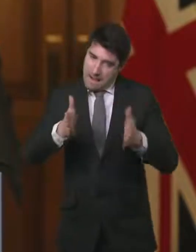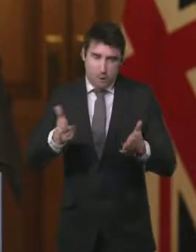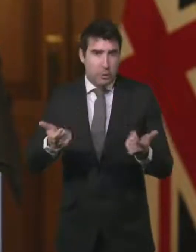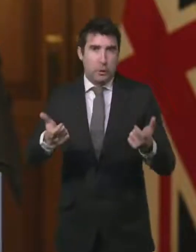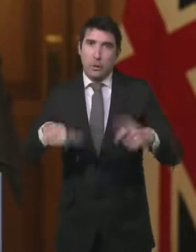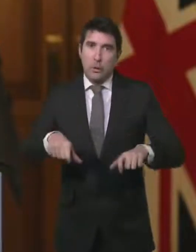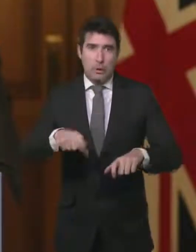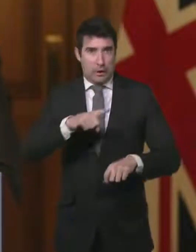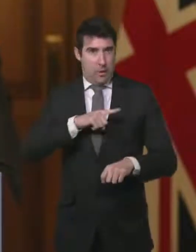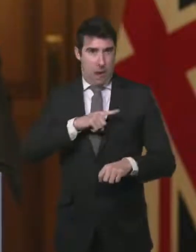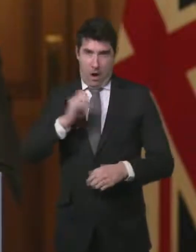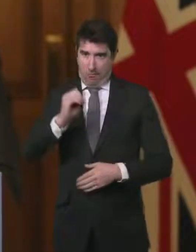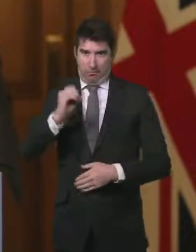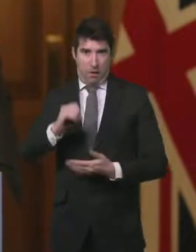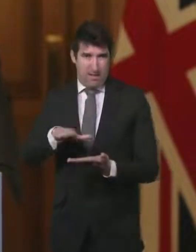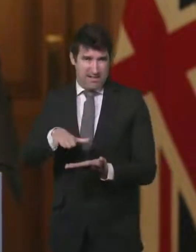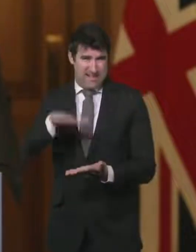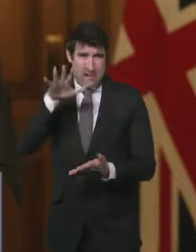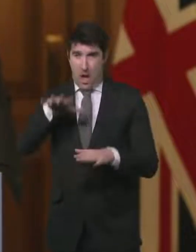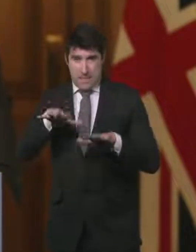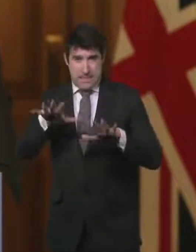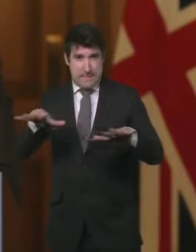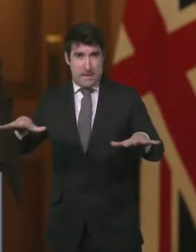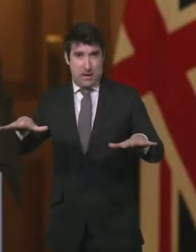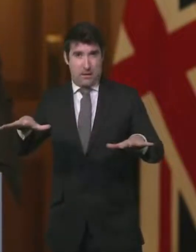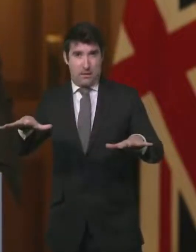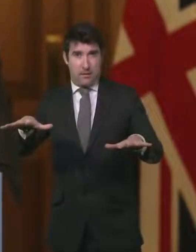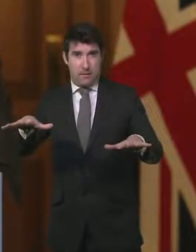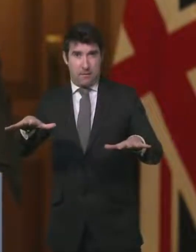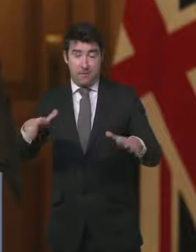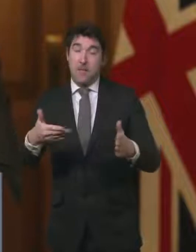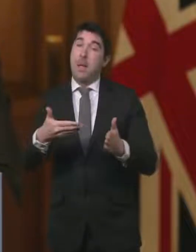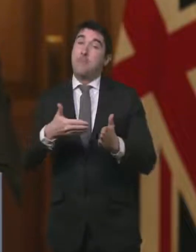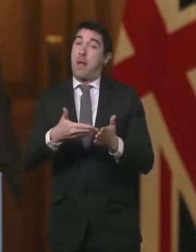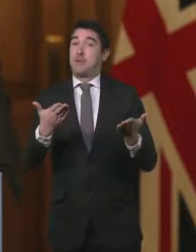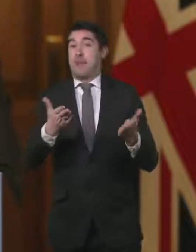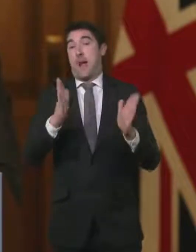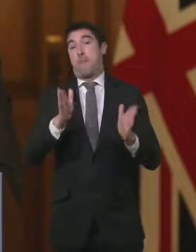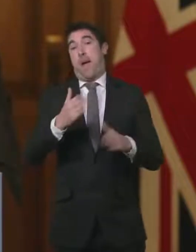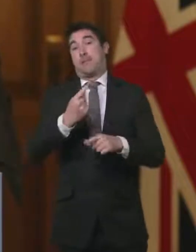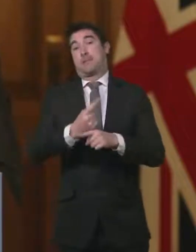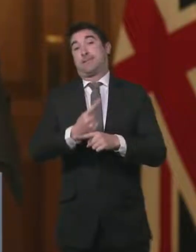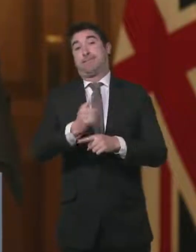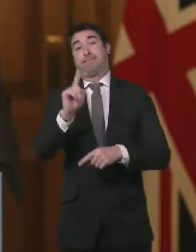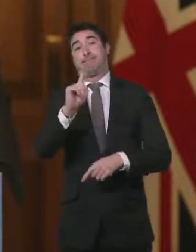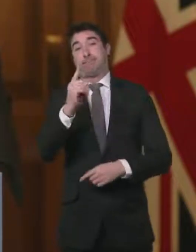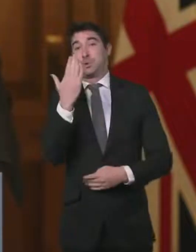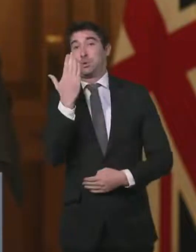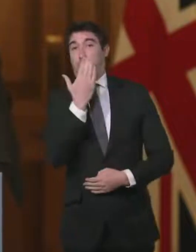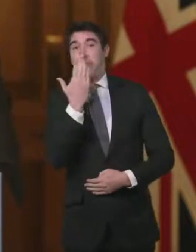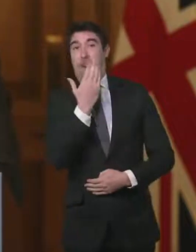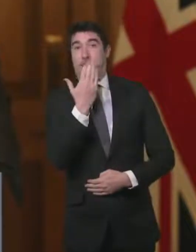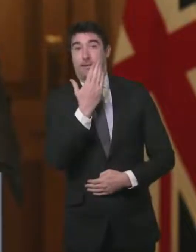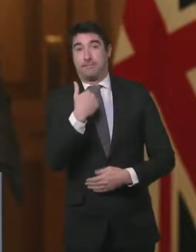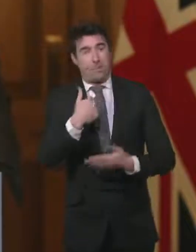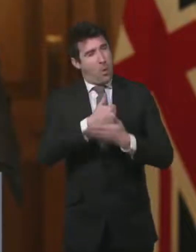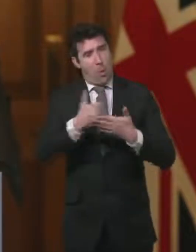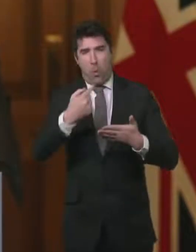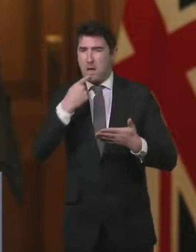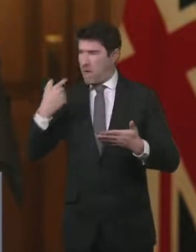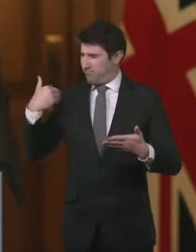the case that keeping children in education is a national priority, and it remains the case